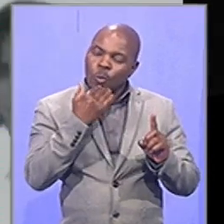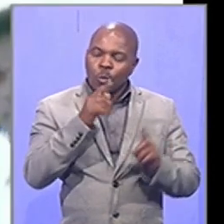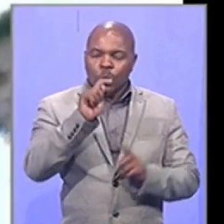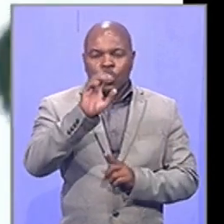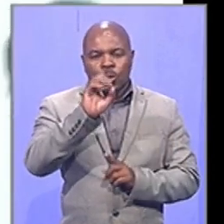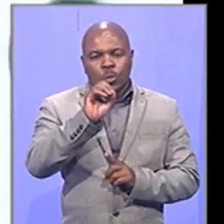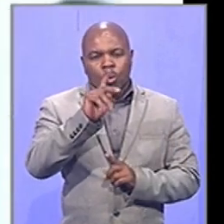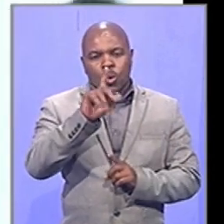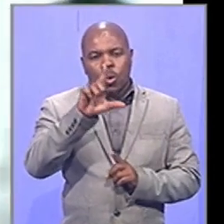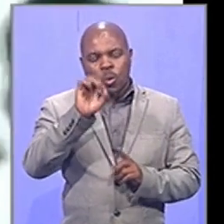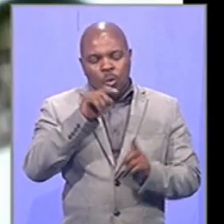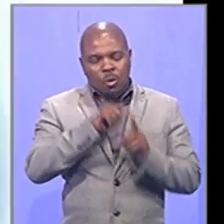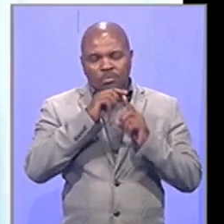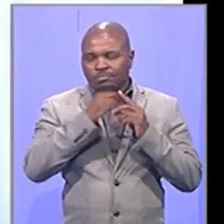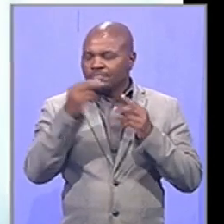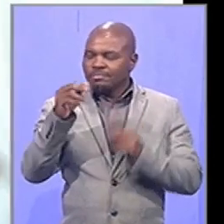memory.